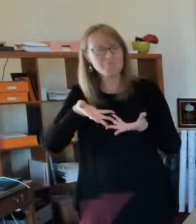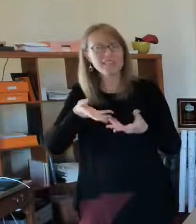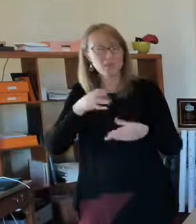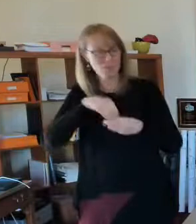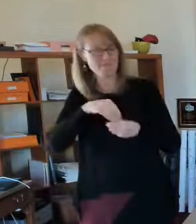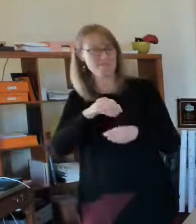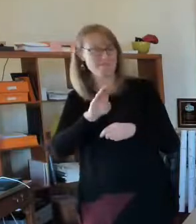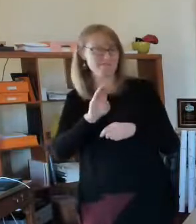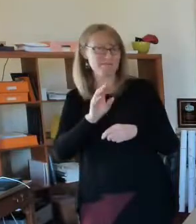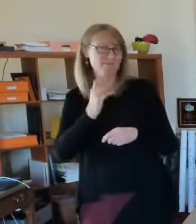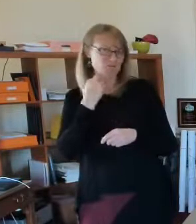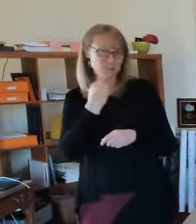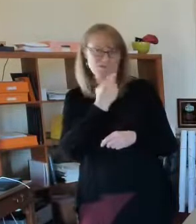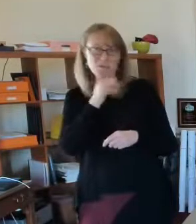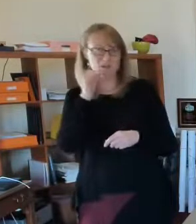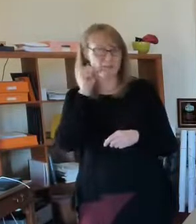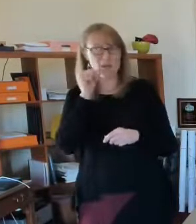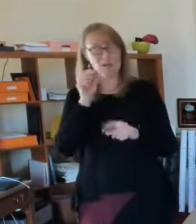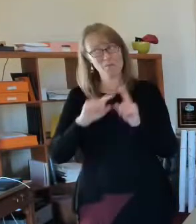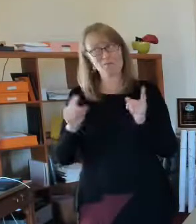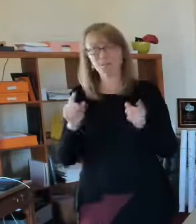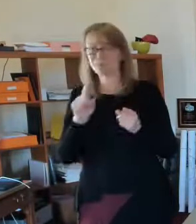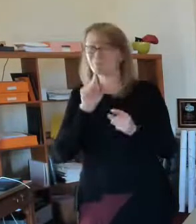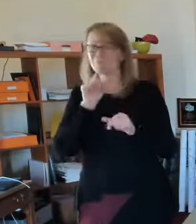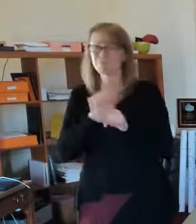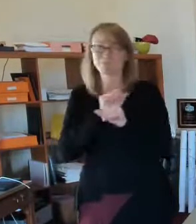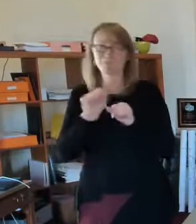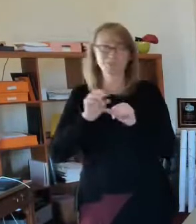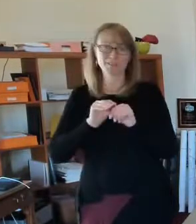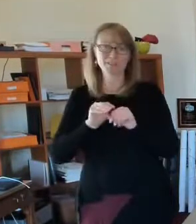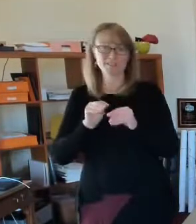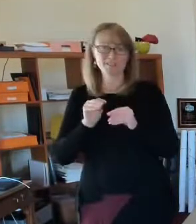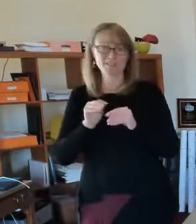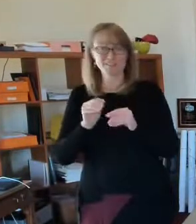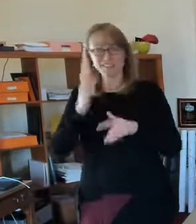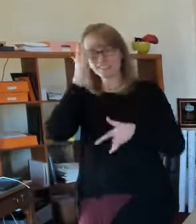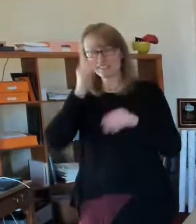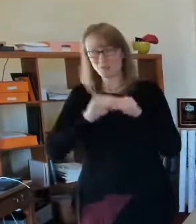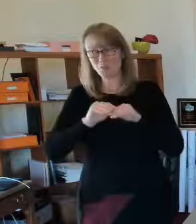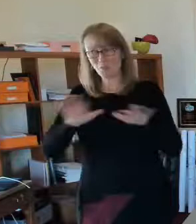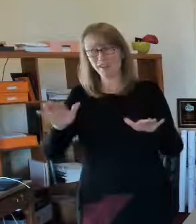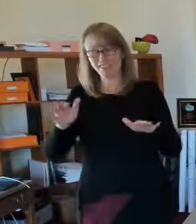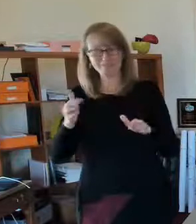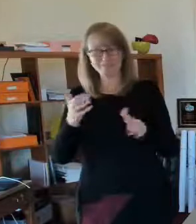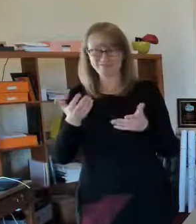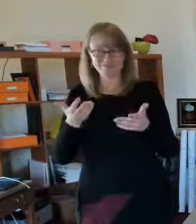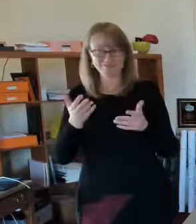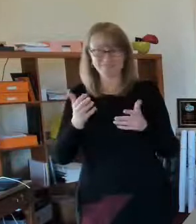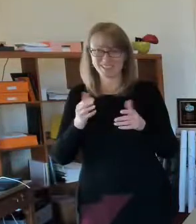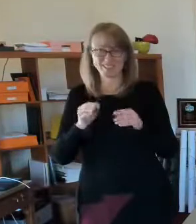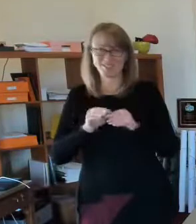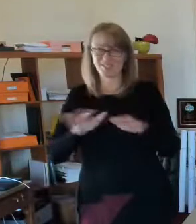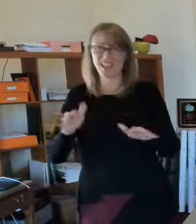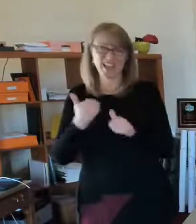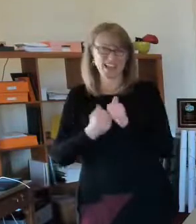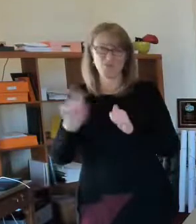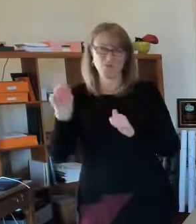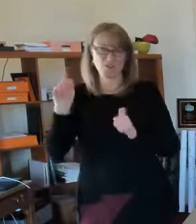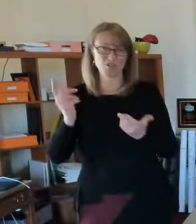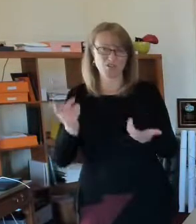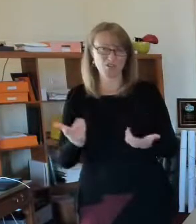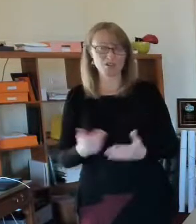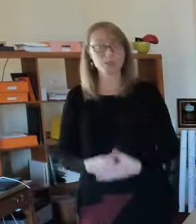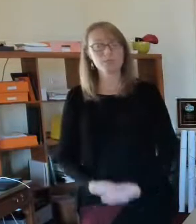in the community. So a couple of folks, since you have brought it up, Mayor, have asked about schools. Nikki has asked, do